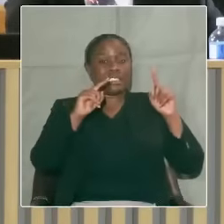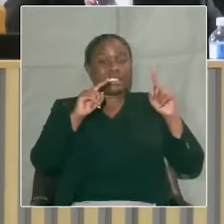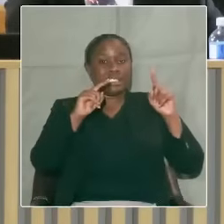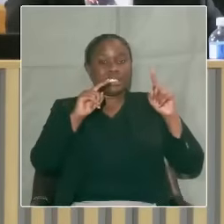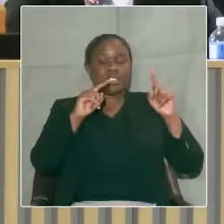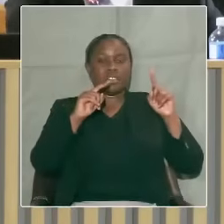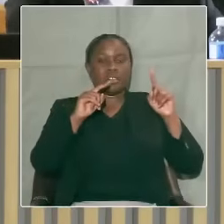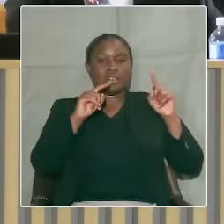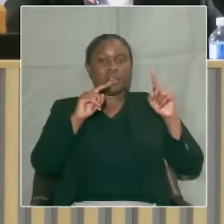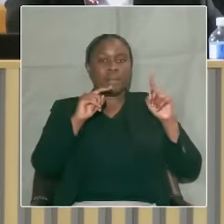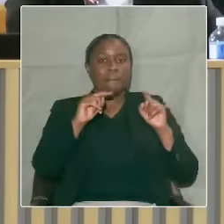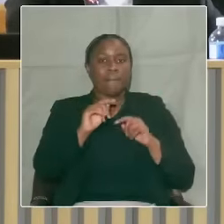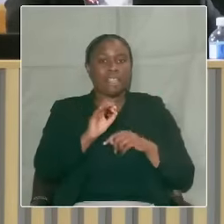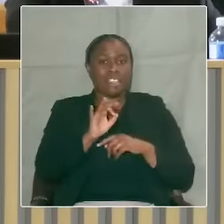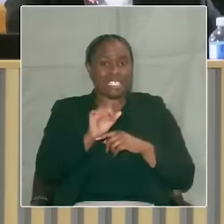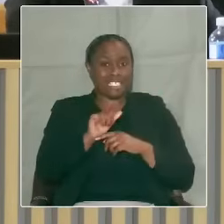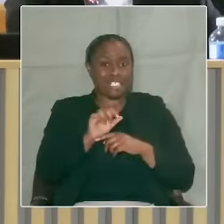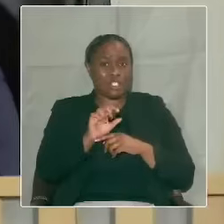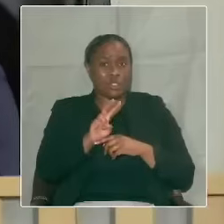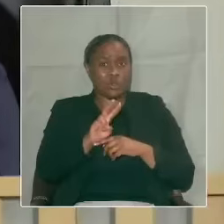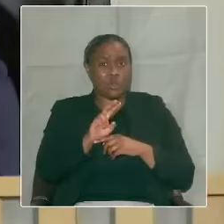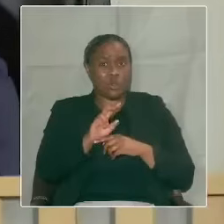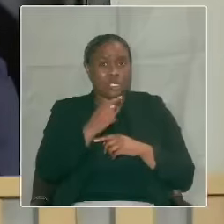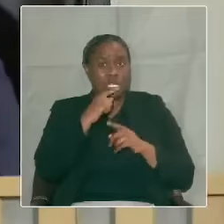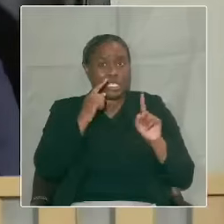top of page 362?